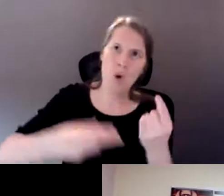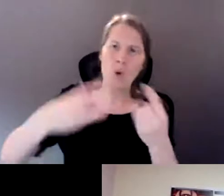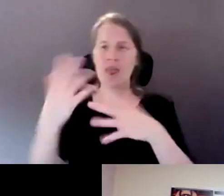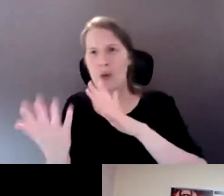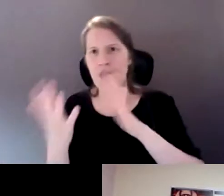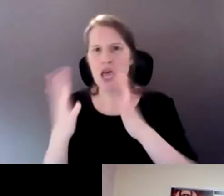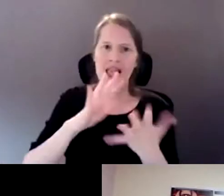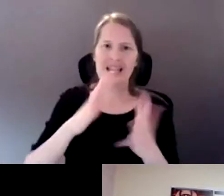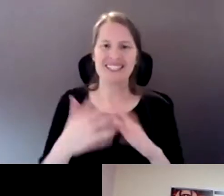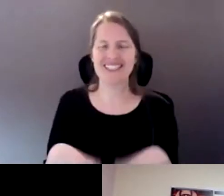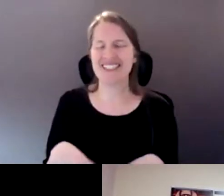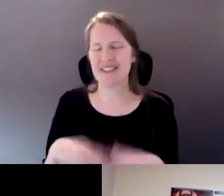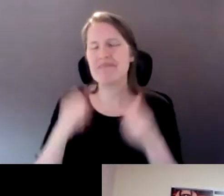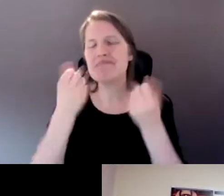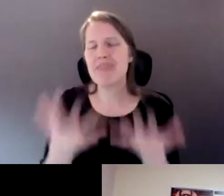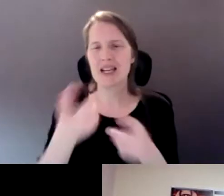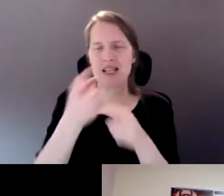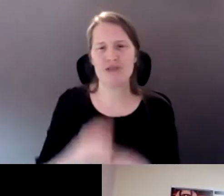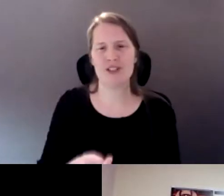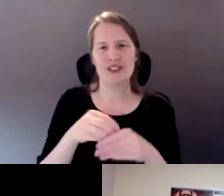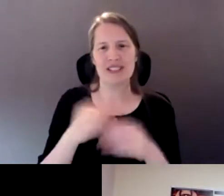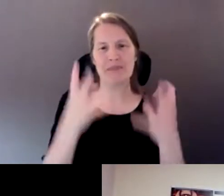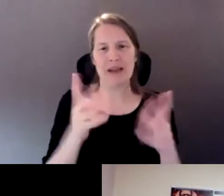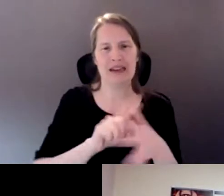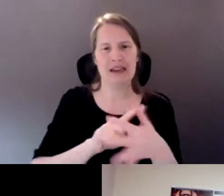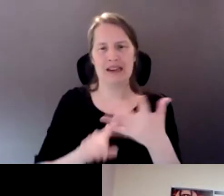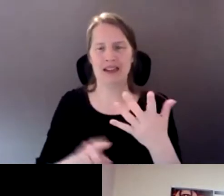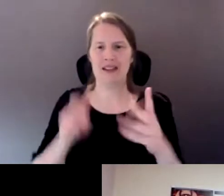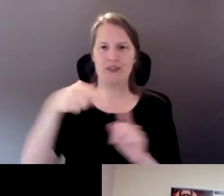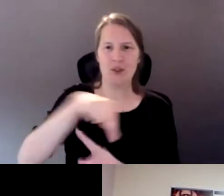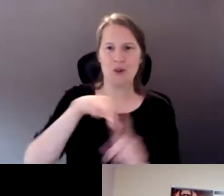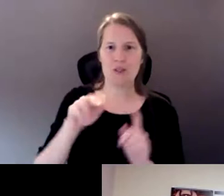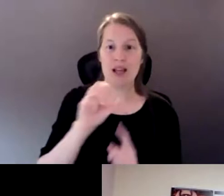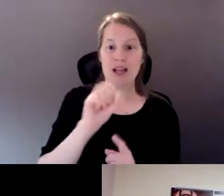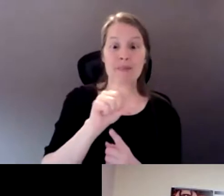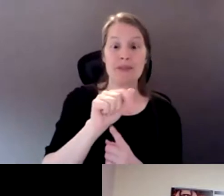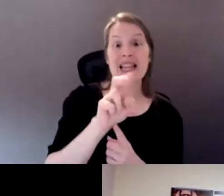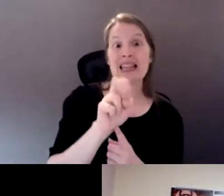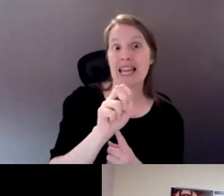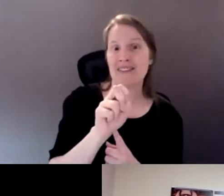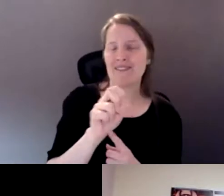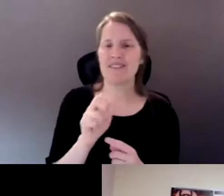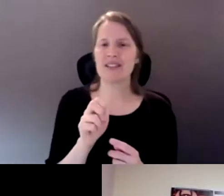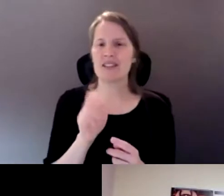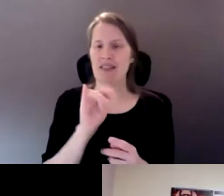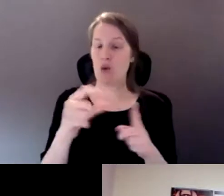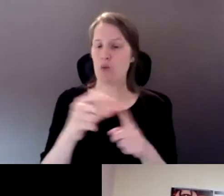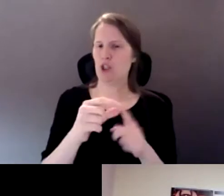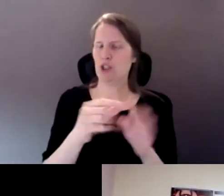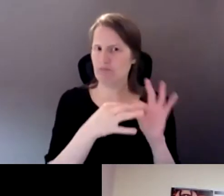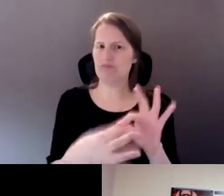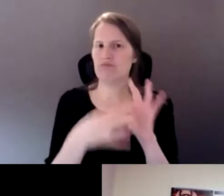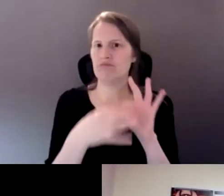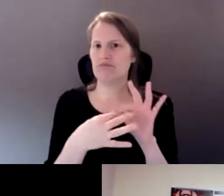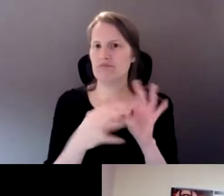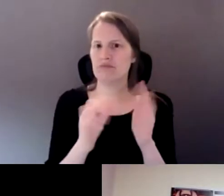of them were many of them were actualized, like the word slave and its history and thinking about how